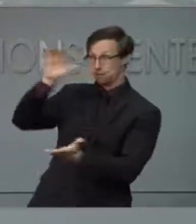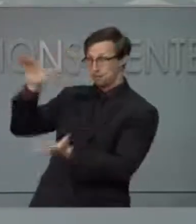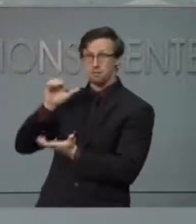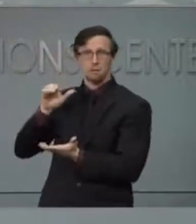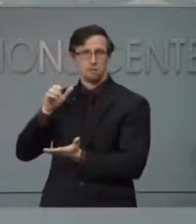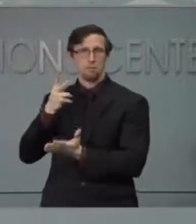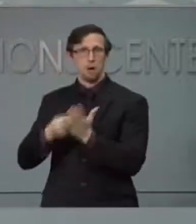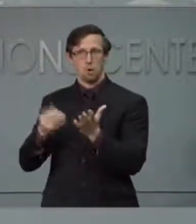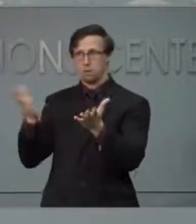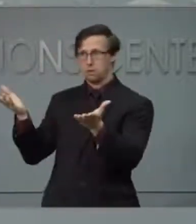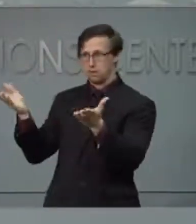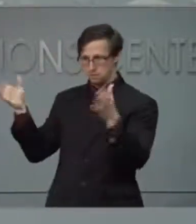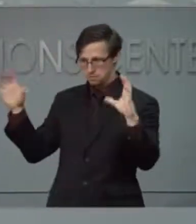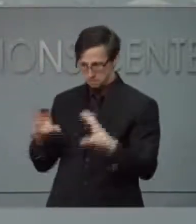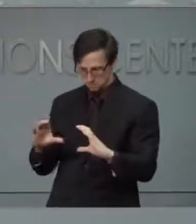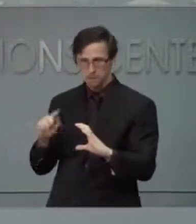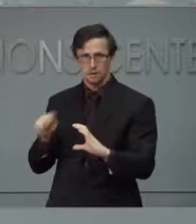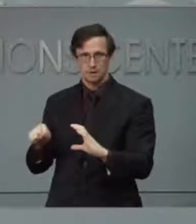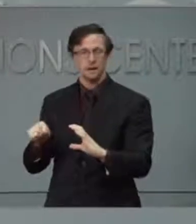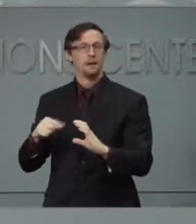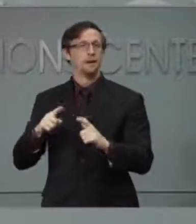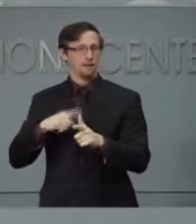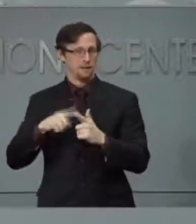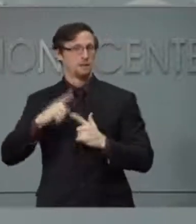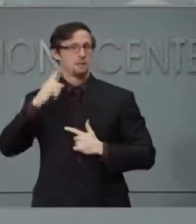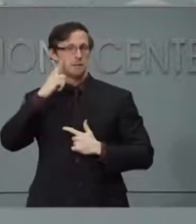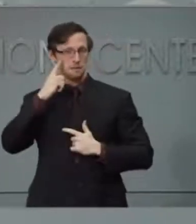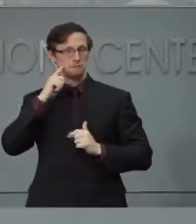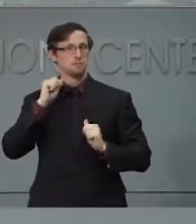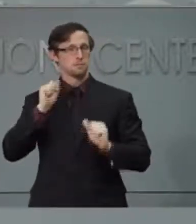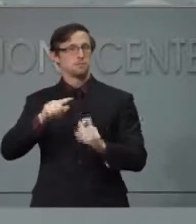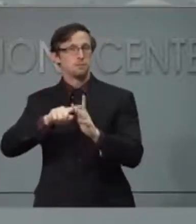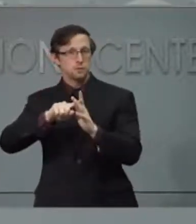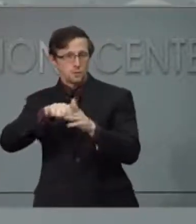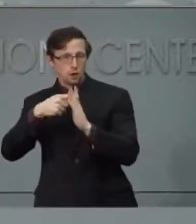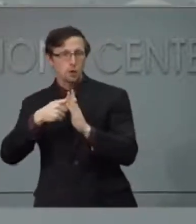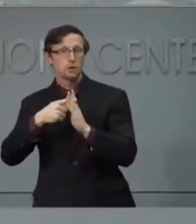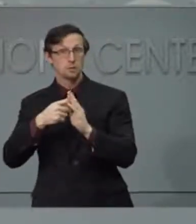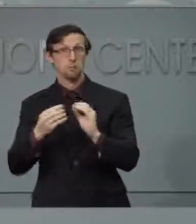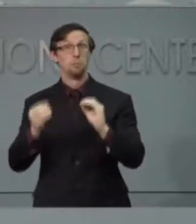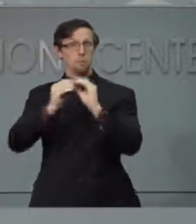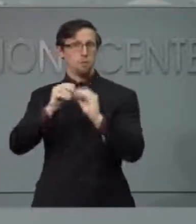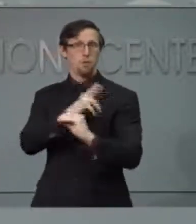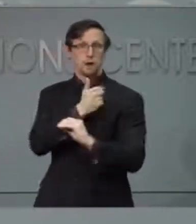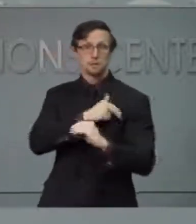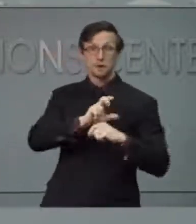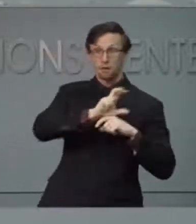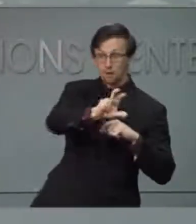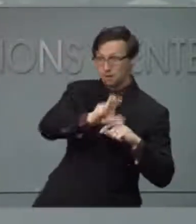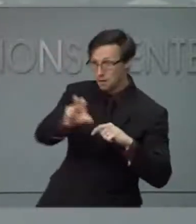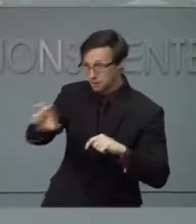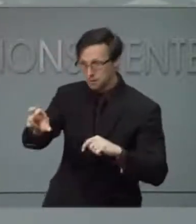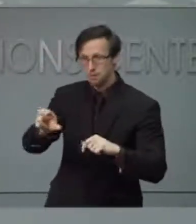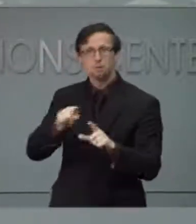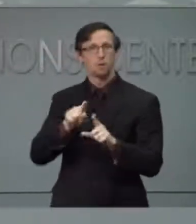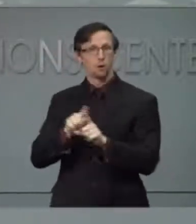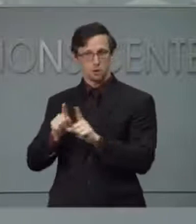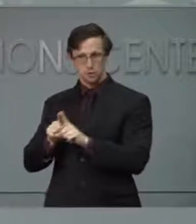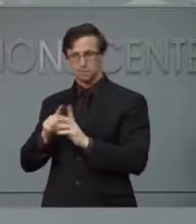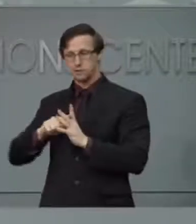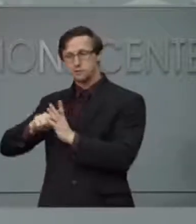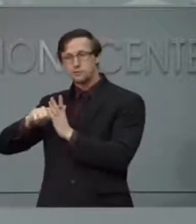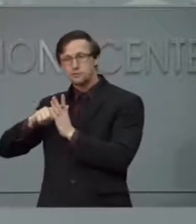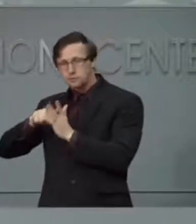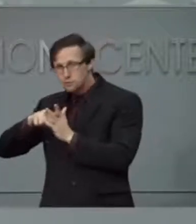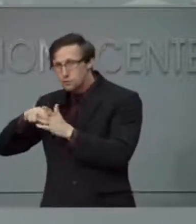Pfizer. At that point, we anticipate being able to both send to more hospitals as well as start to do